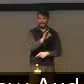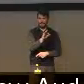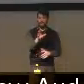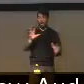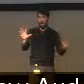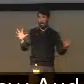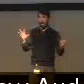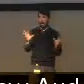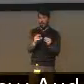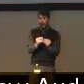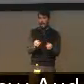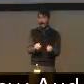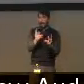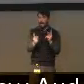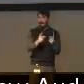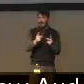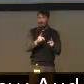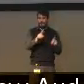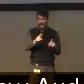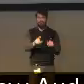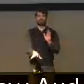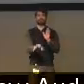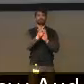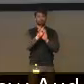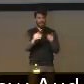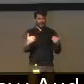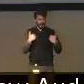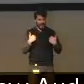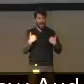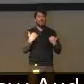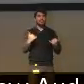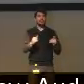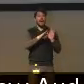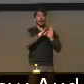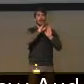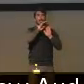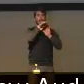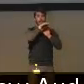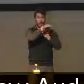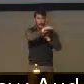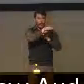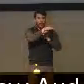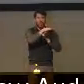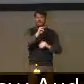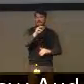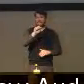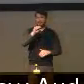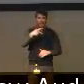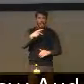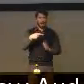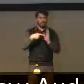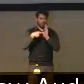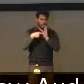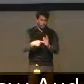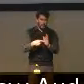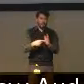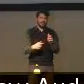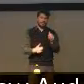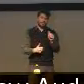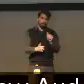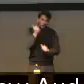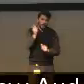that curve is starting to flatten out. The map of Michigan shows you that this is still concentrated in Wayne,